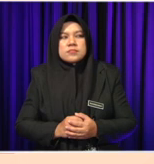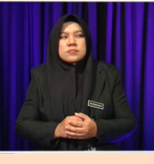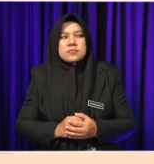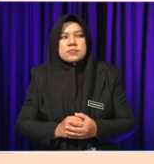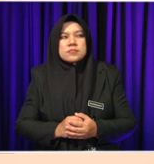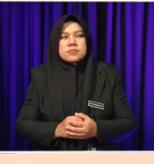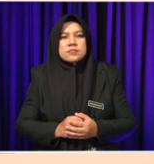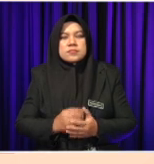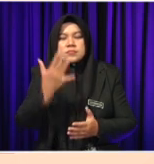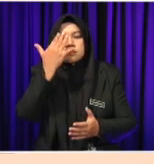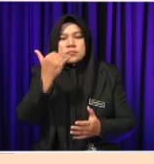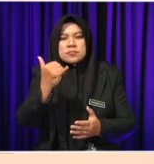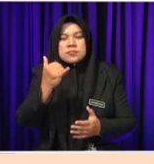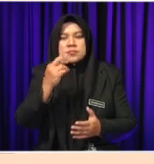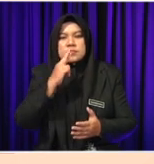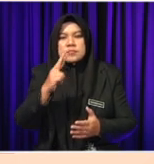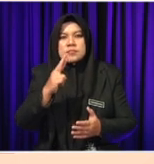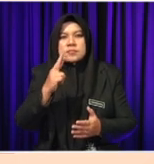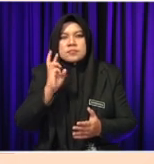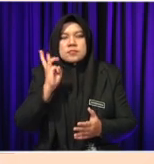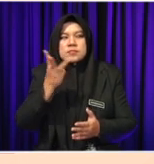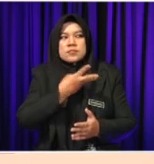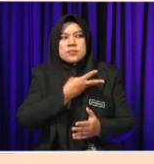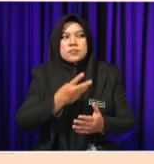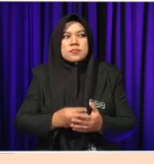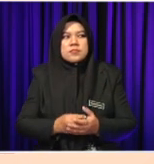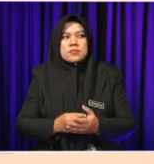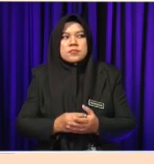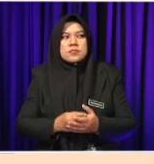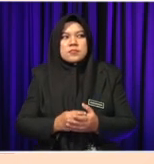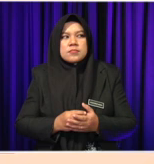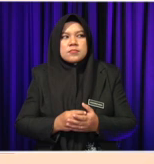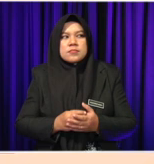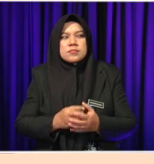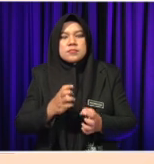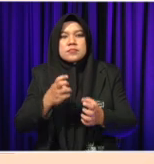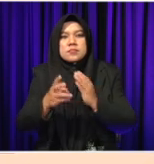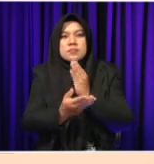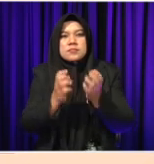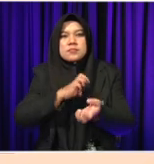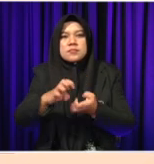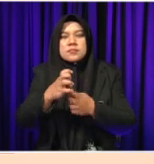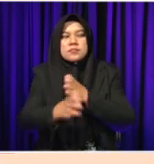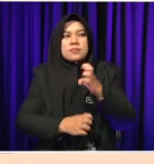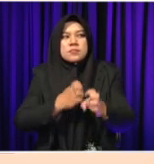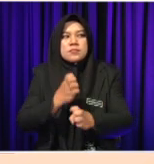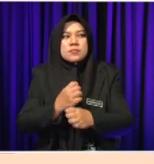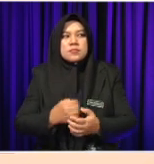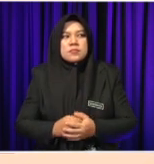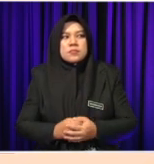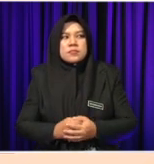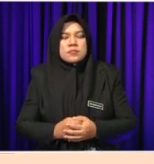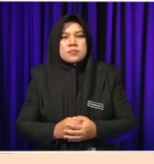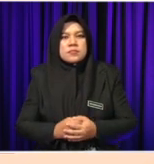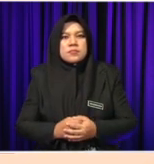Exactly. Why are we destroying the earth? Why? We are hurting the earth. All right, stop. Okay,